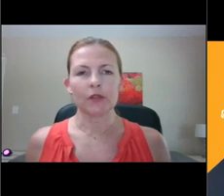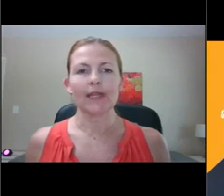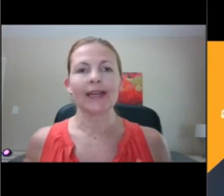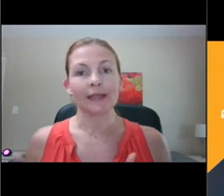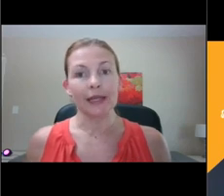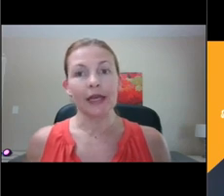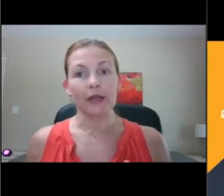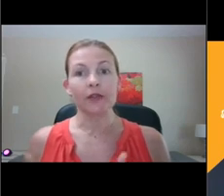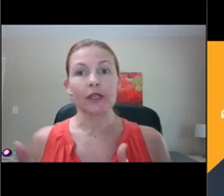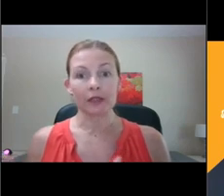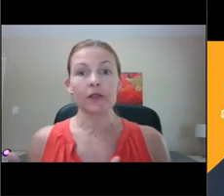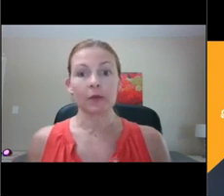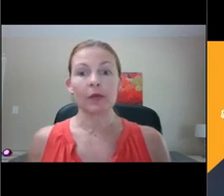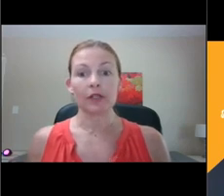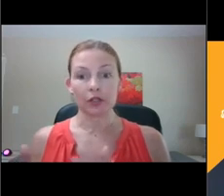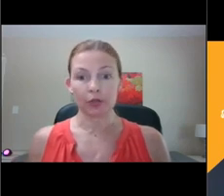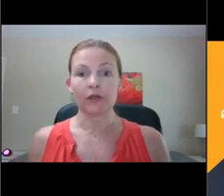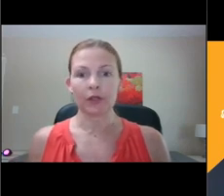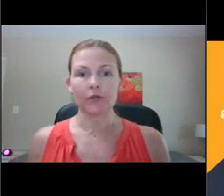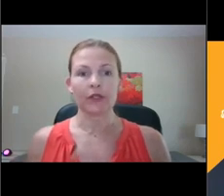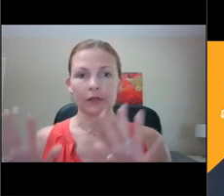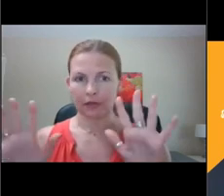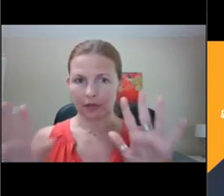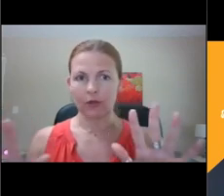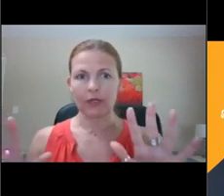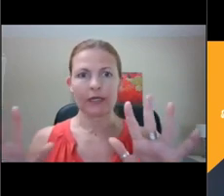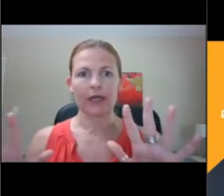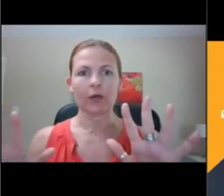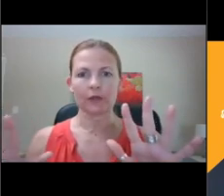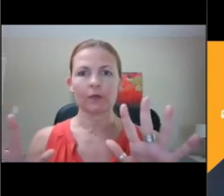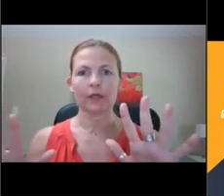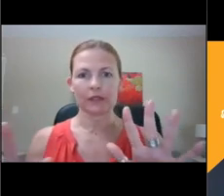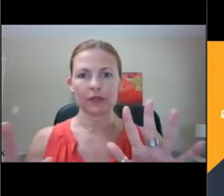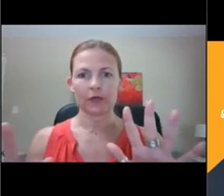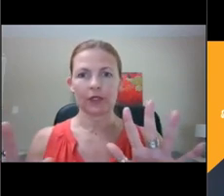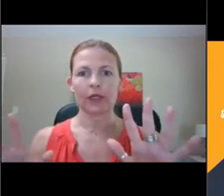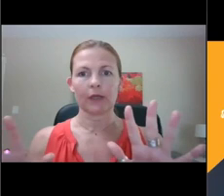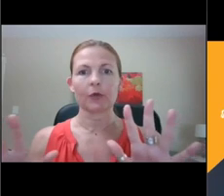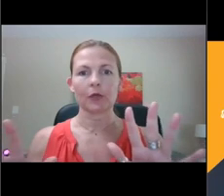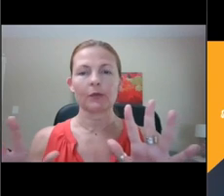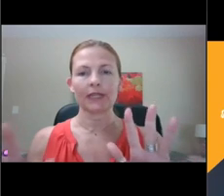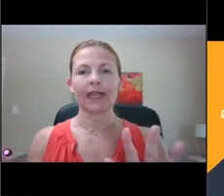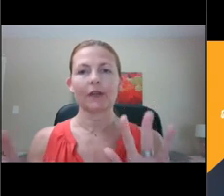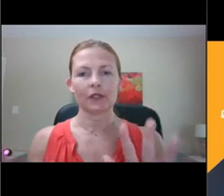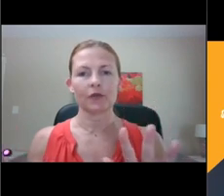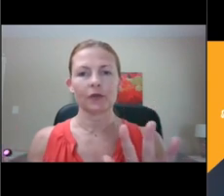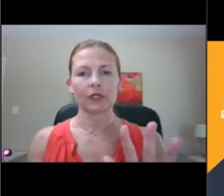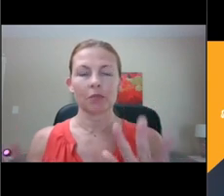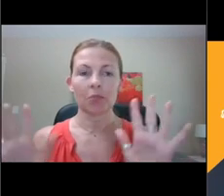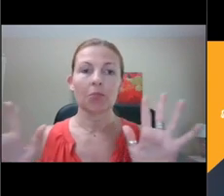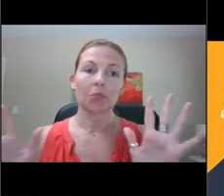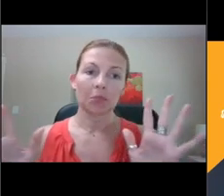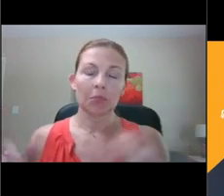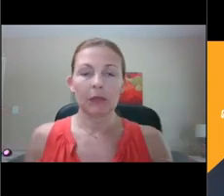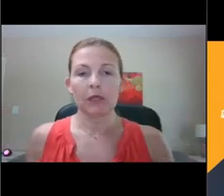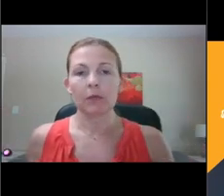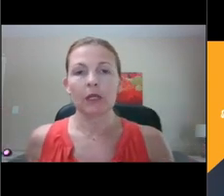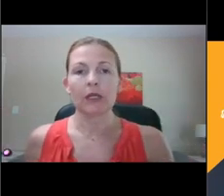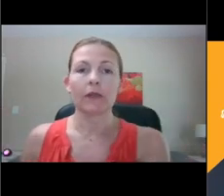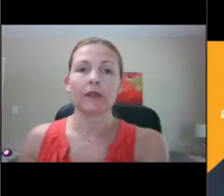what I think people think it's doing unless it is the reminder. You put the gloves on. It's like, okay, now something's different and I am going to behave differently.